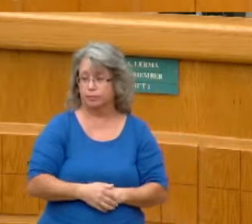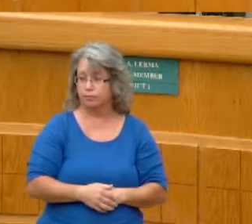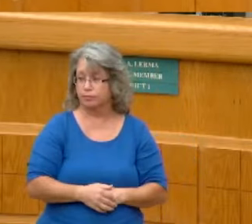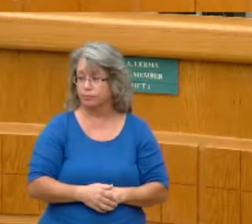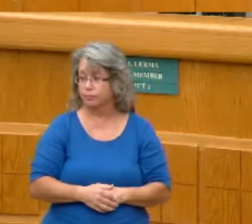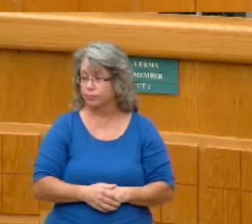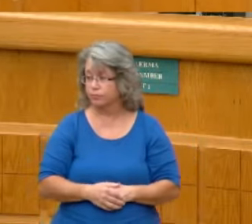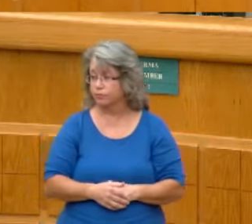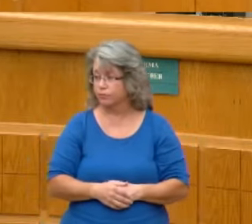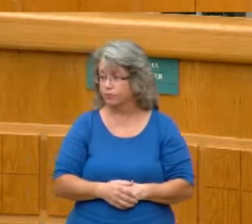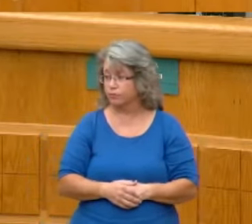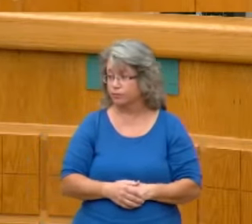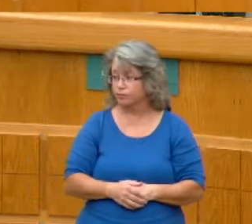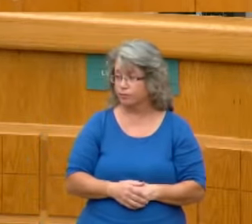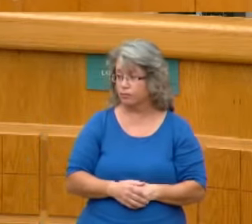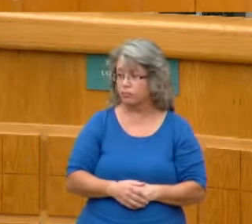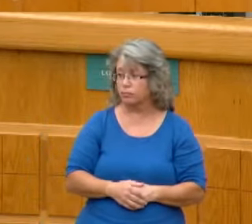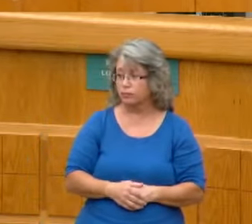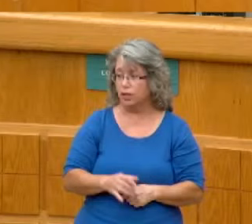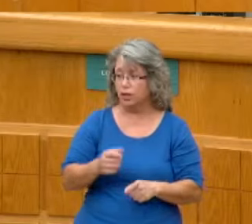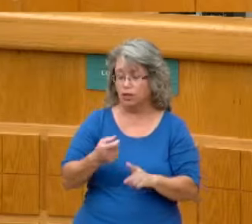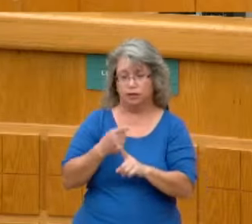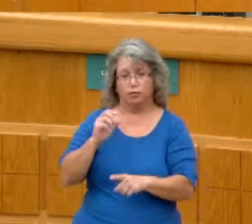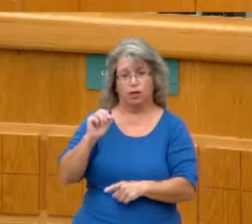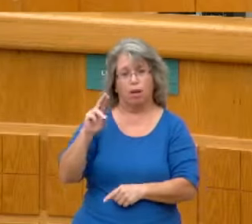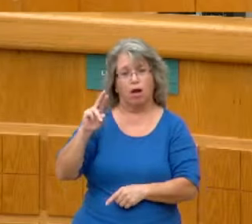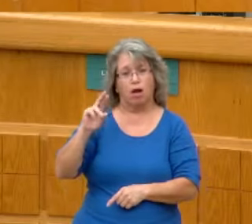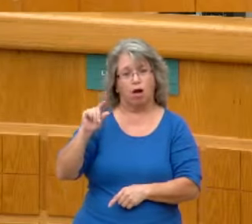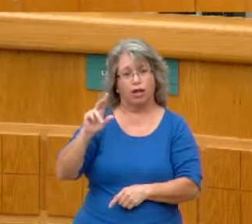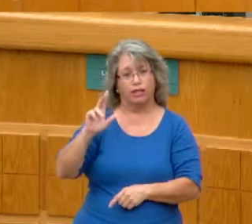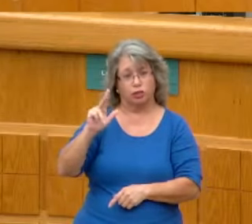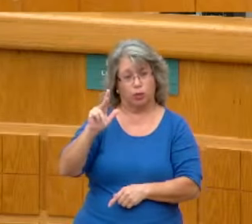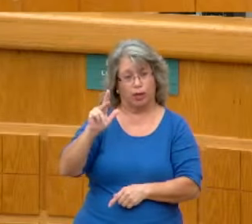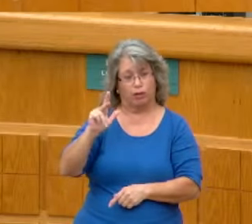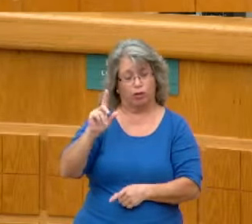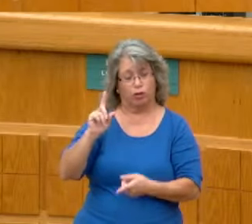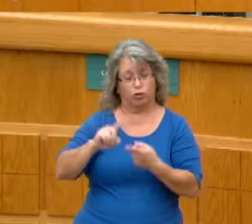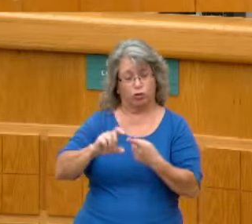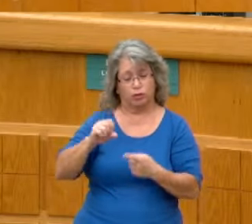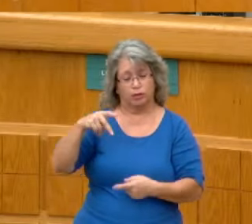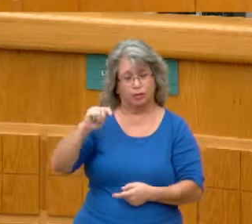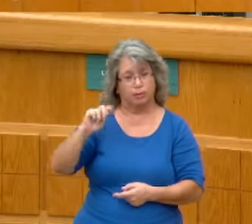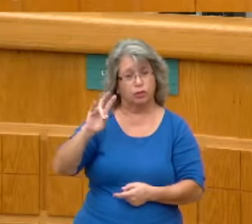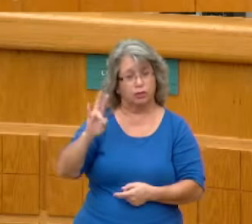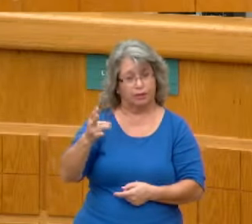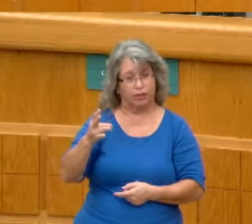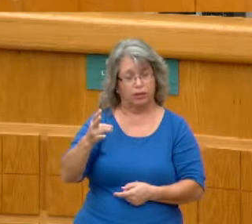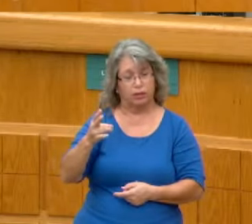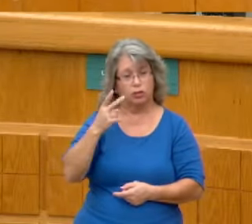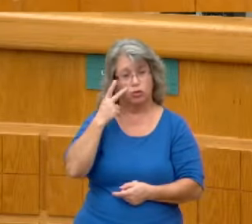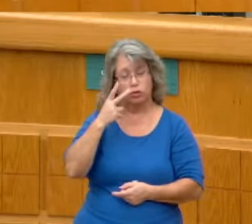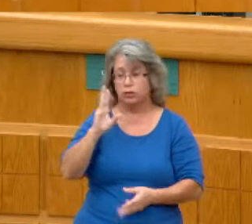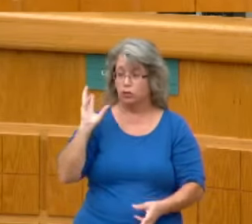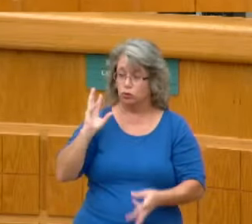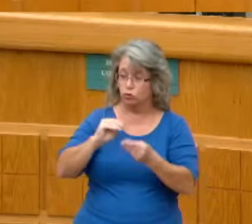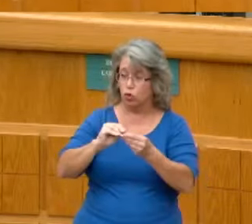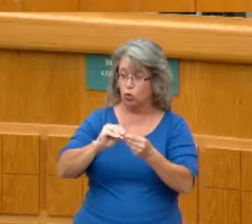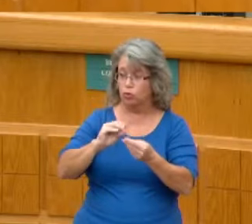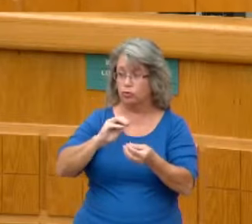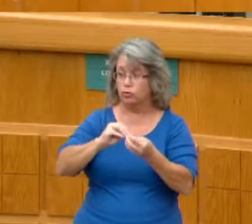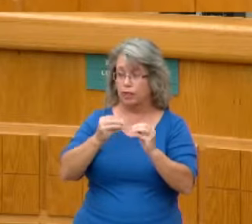and so what you see here is from August 23rd through September 7th, and you see total hospitalized